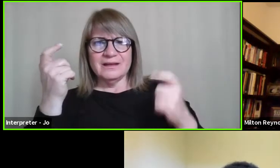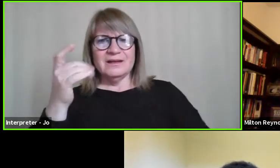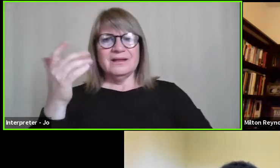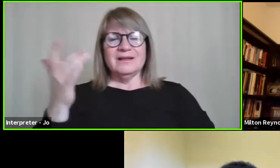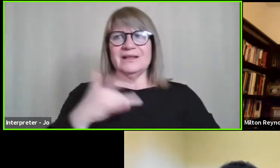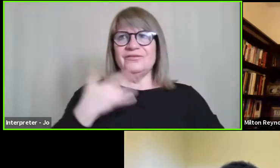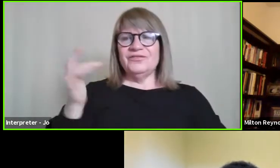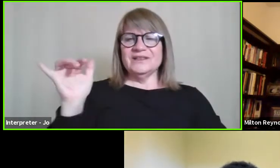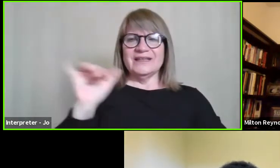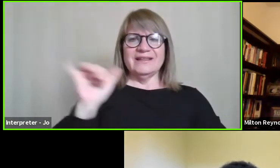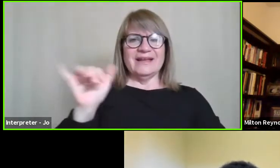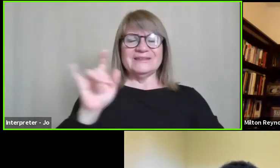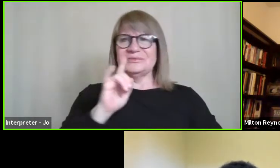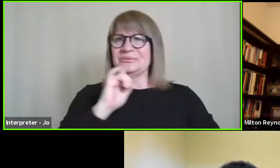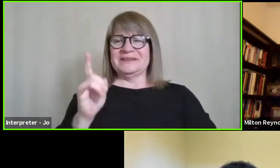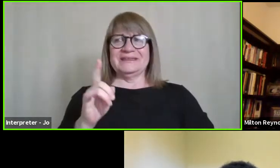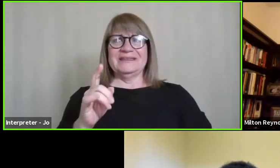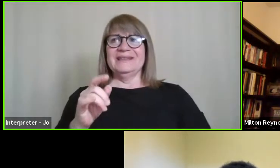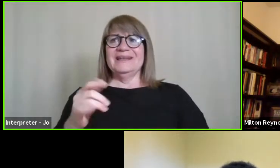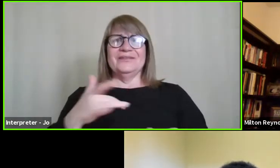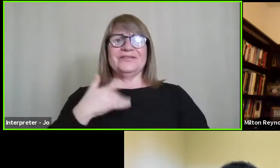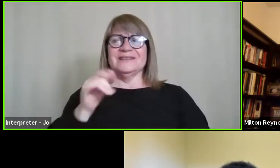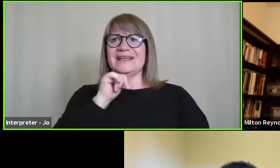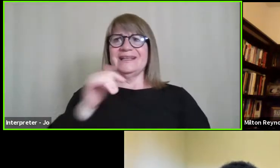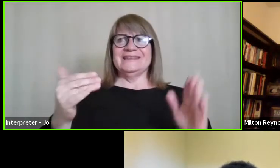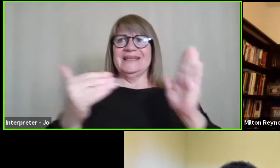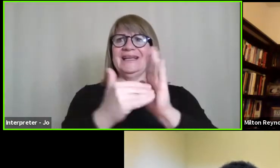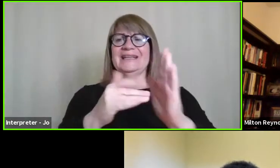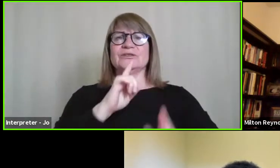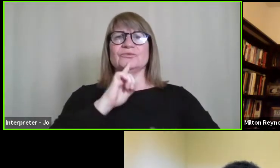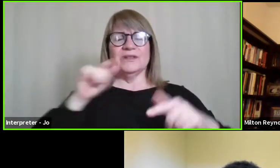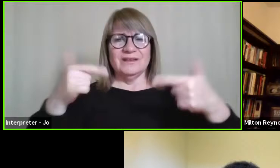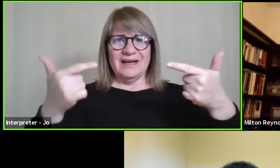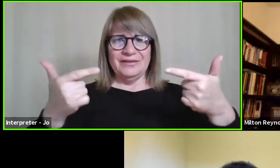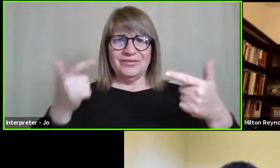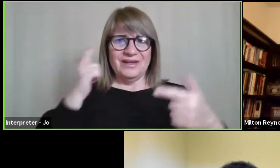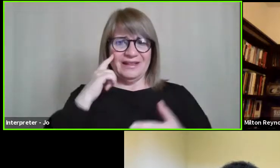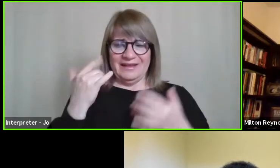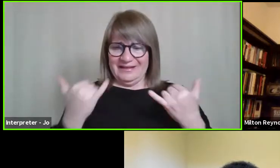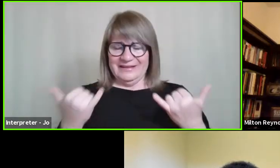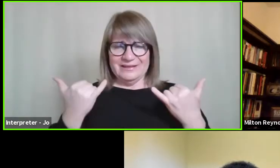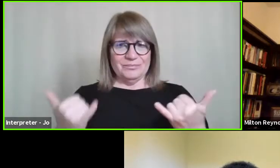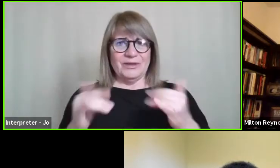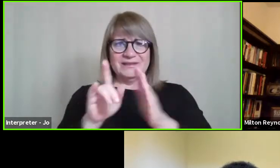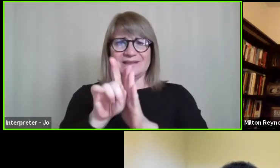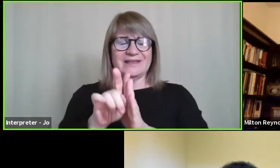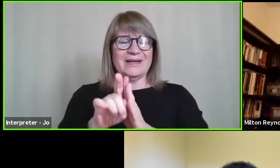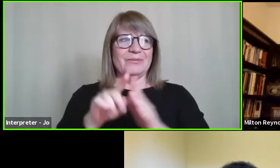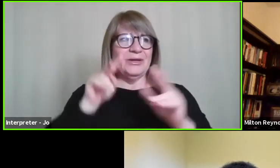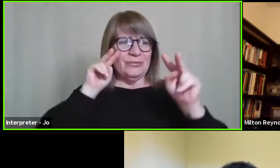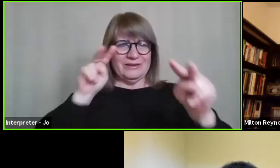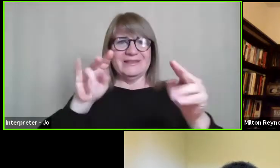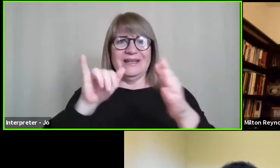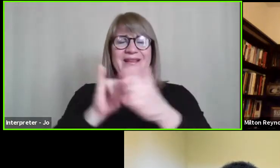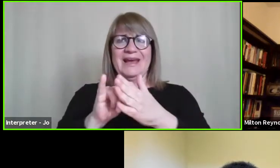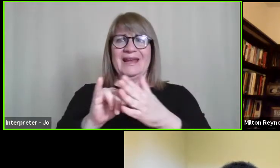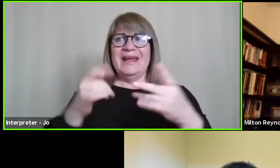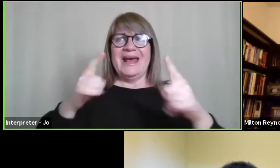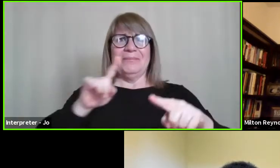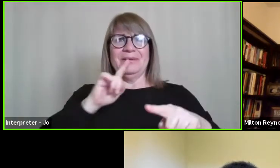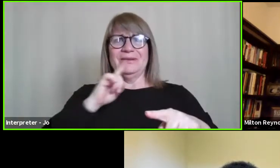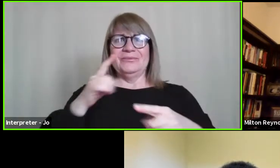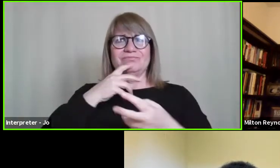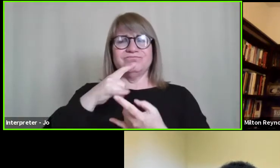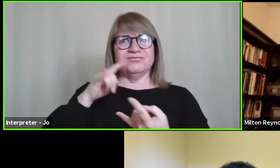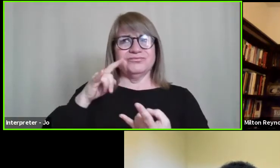defy reality i think in this present moment we're beginning to see that in in ways that are pretty profound so i know